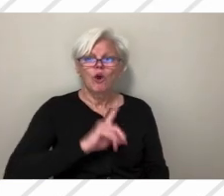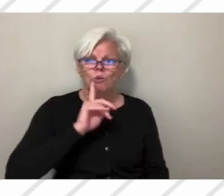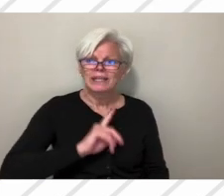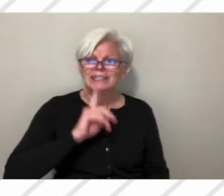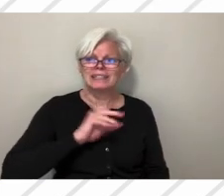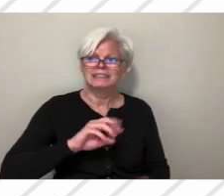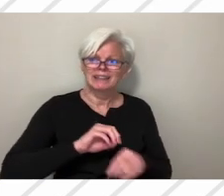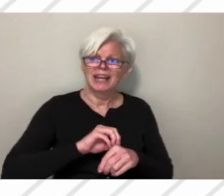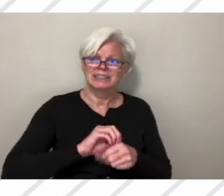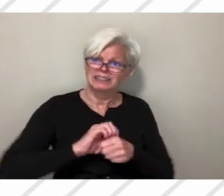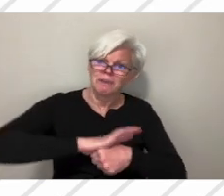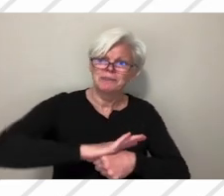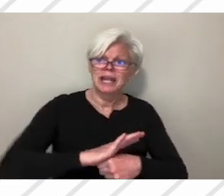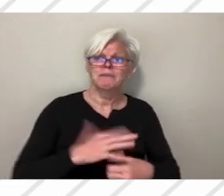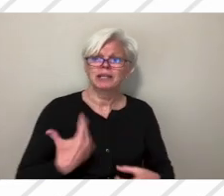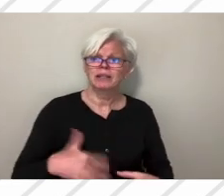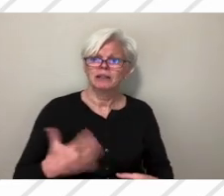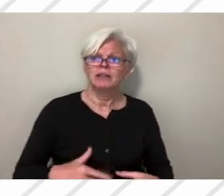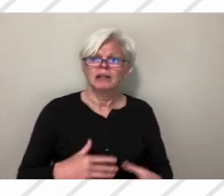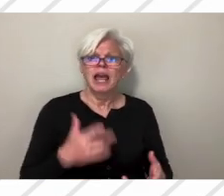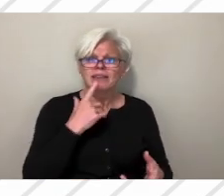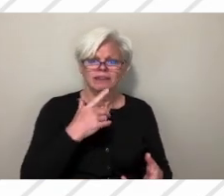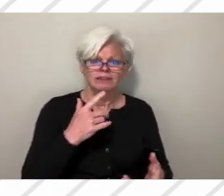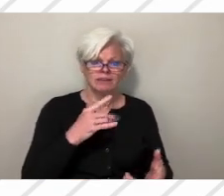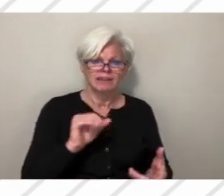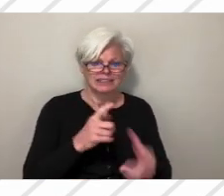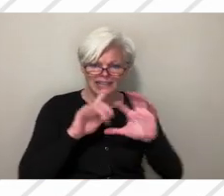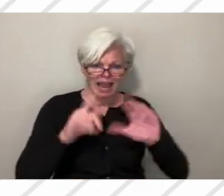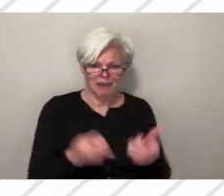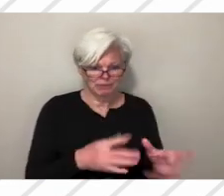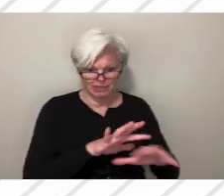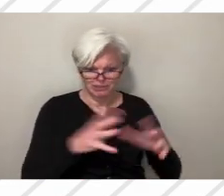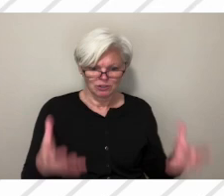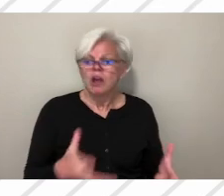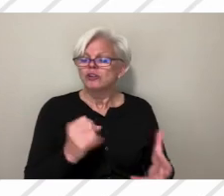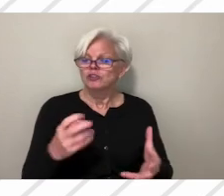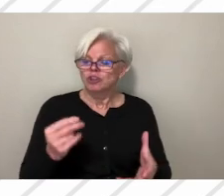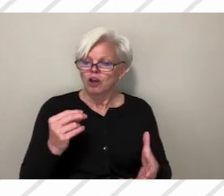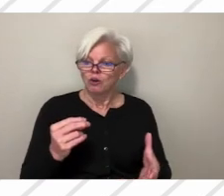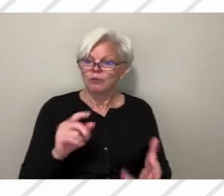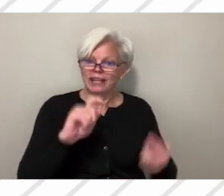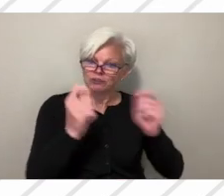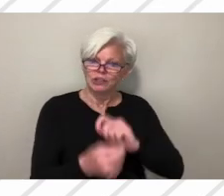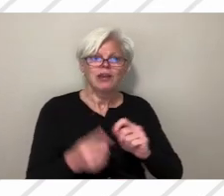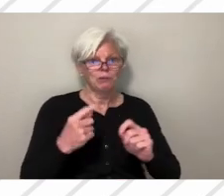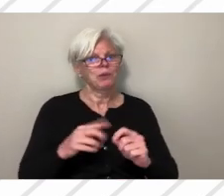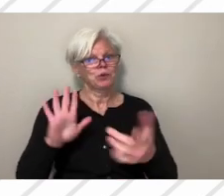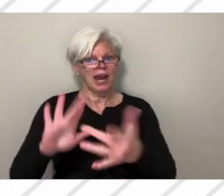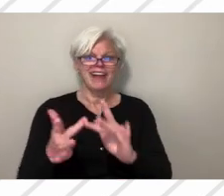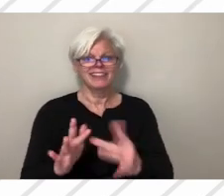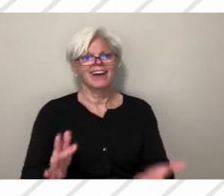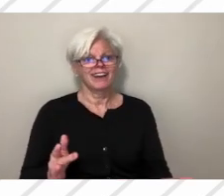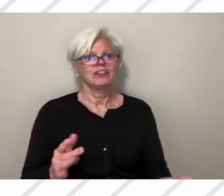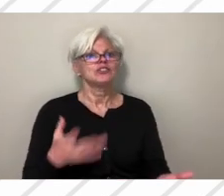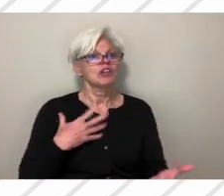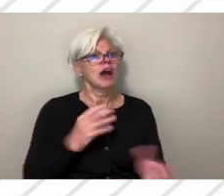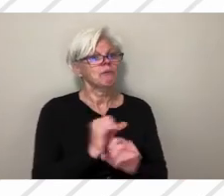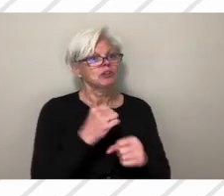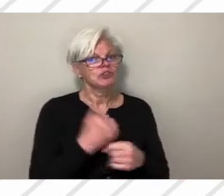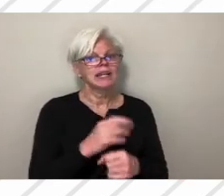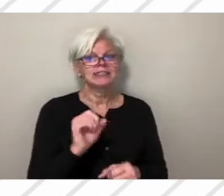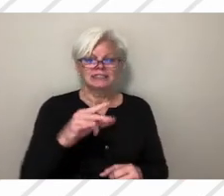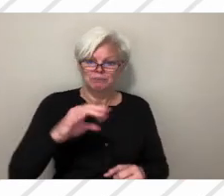changes when we go offline. And so what I want to do is I want to create the spaces that feel like that feeling of